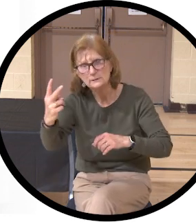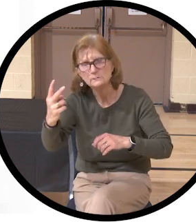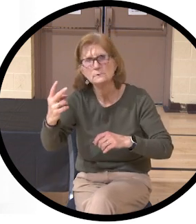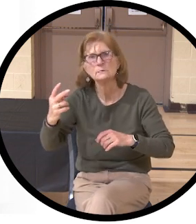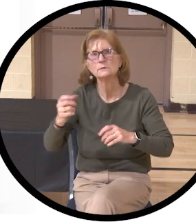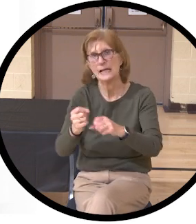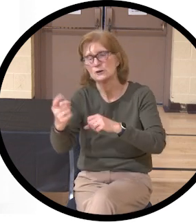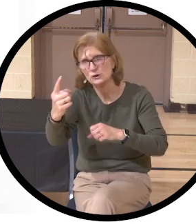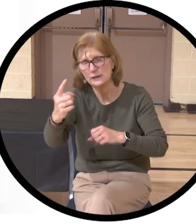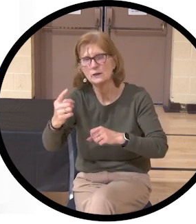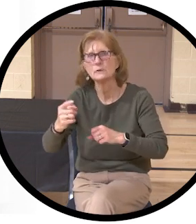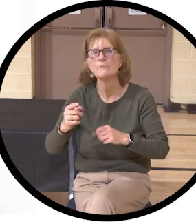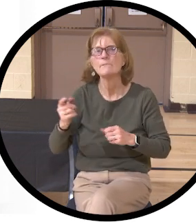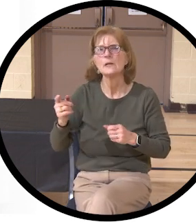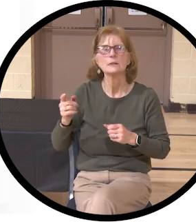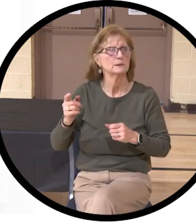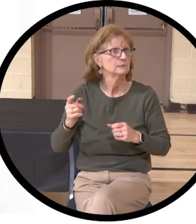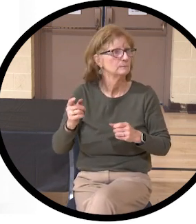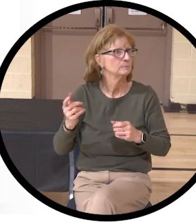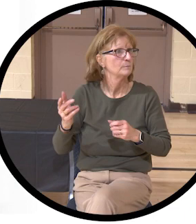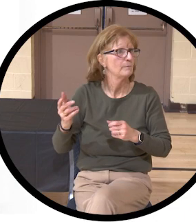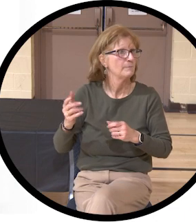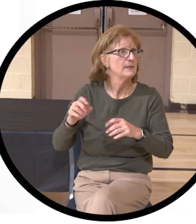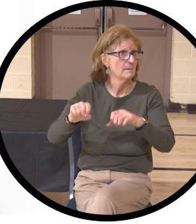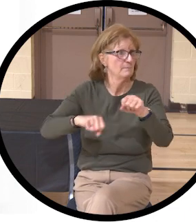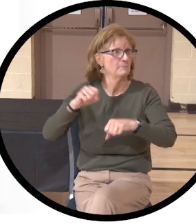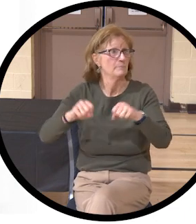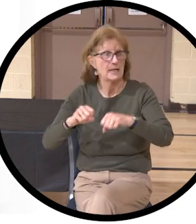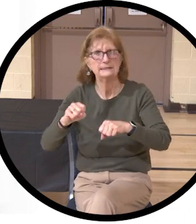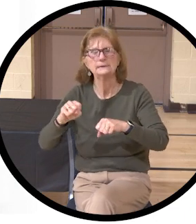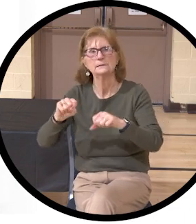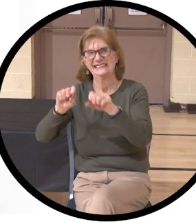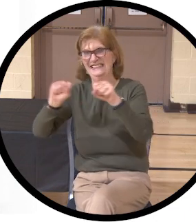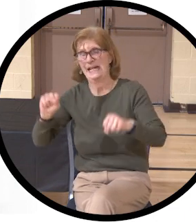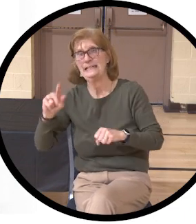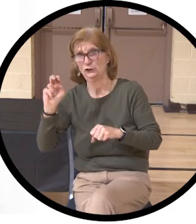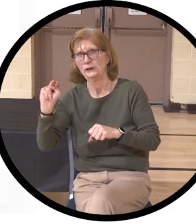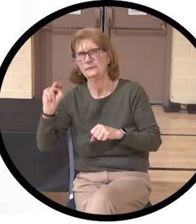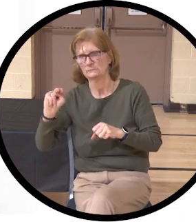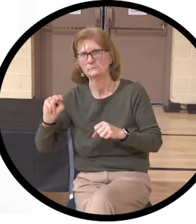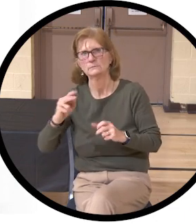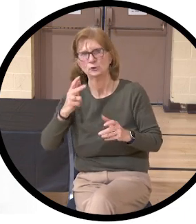station here. So we'll be working with them to try to find a good spot for that.